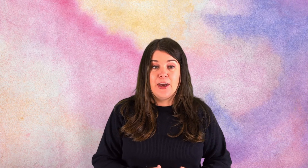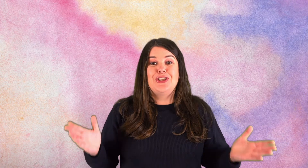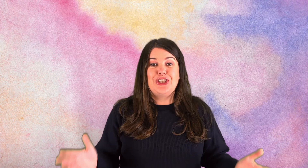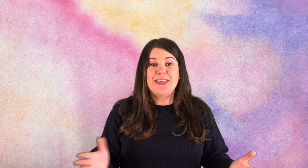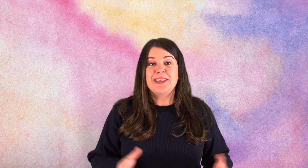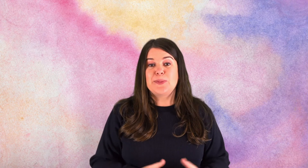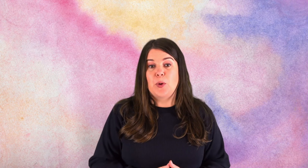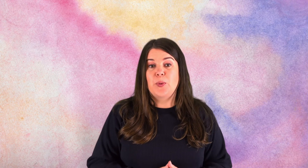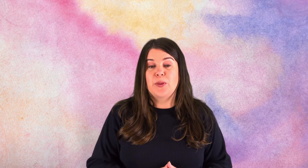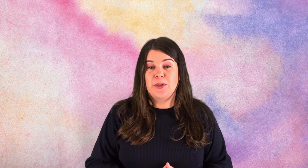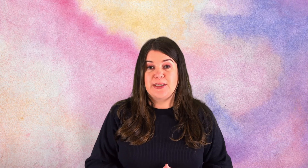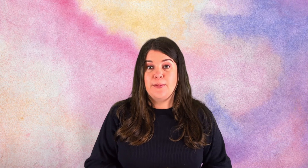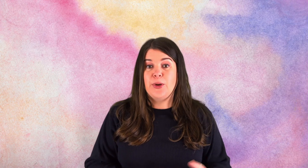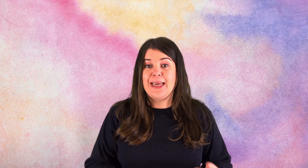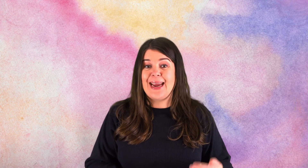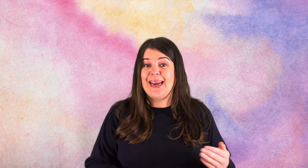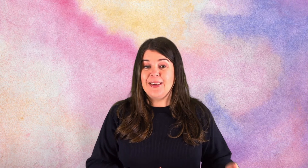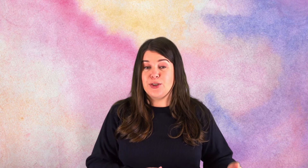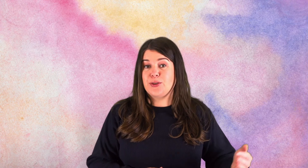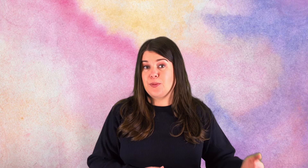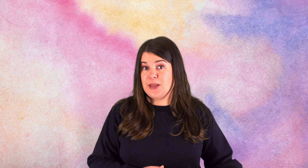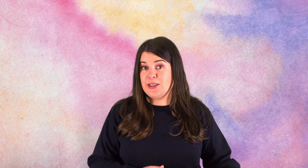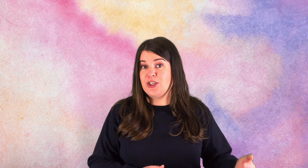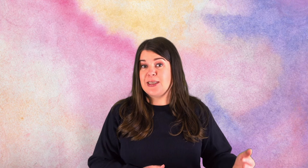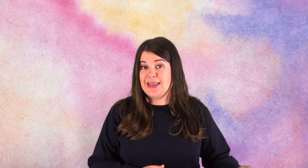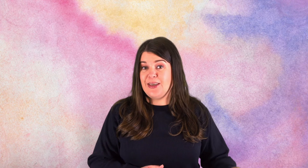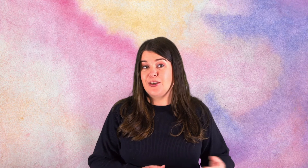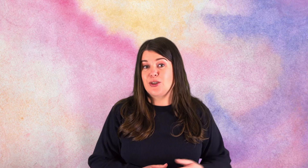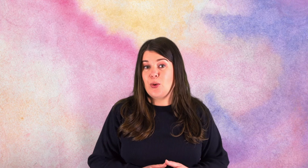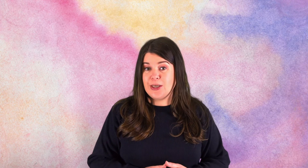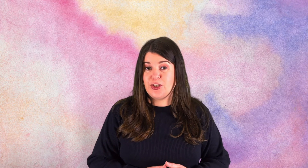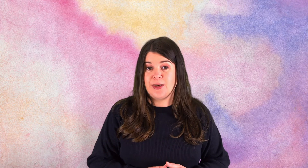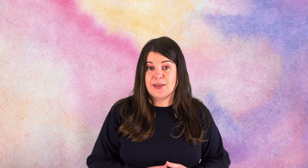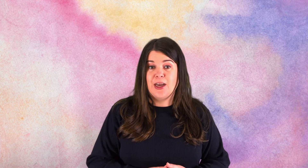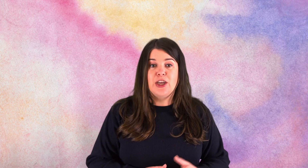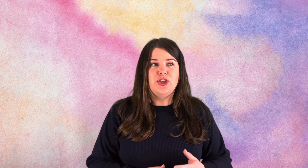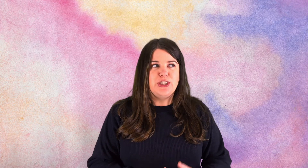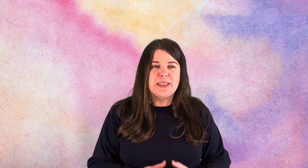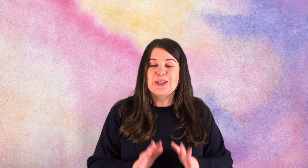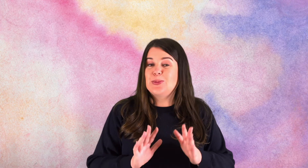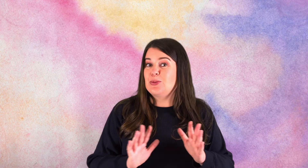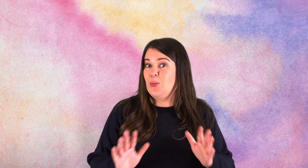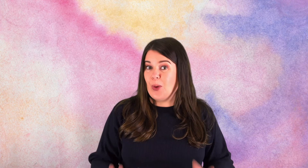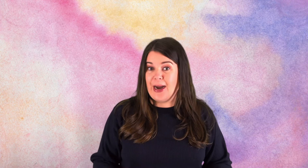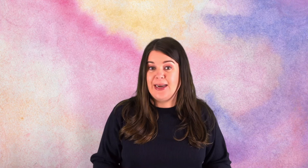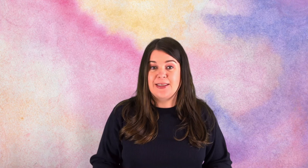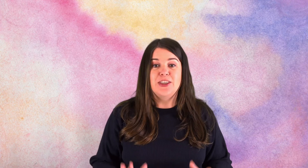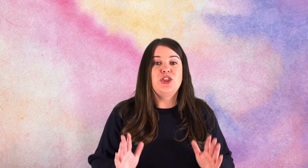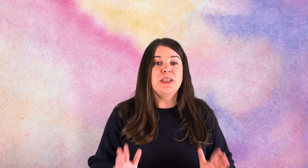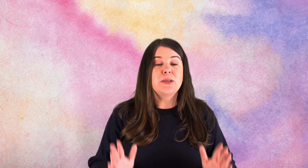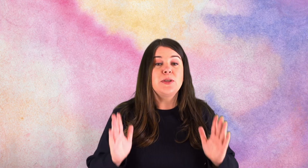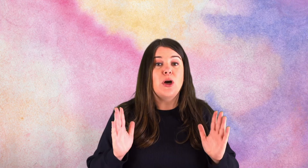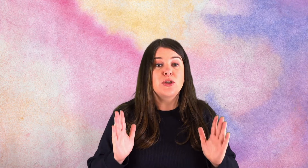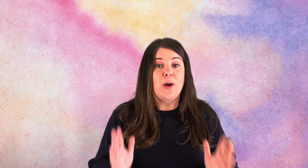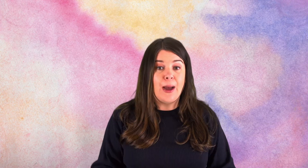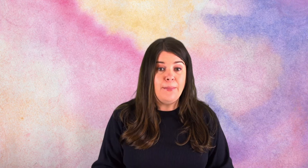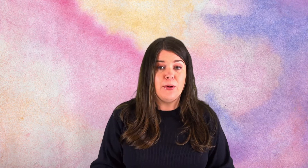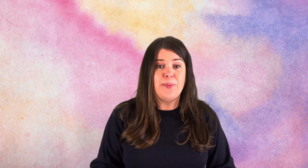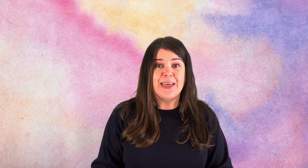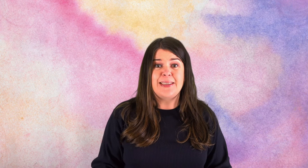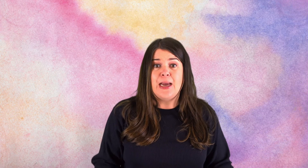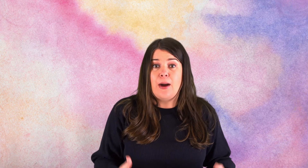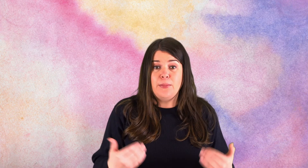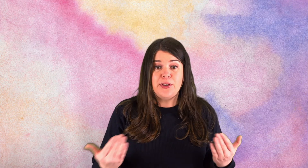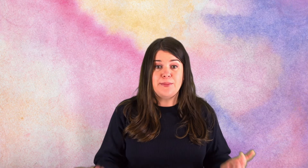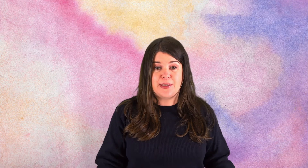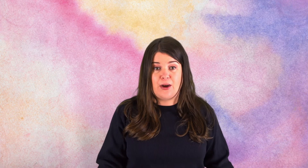Messiah. Jesus spoke with wisdom when he answered the religious leaders' questions. Jesus was wise. Jesus was also humble